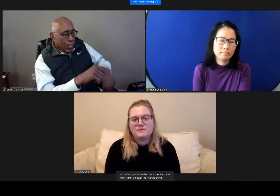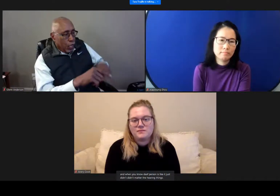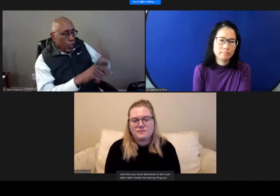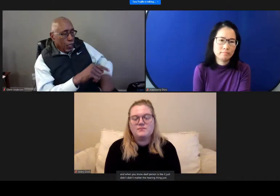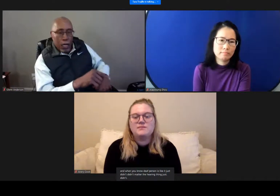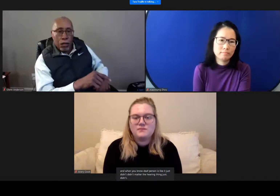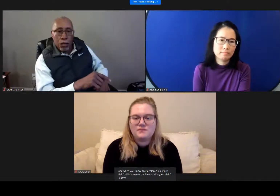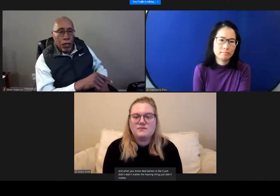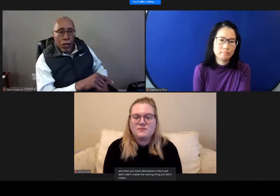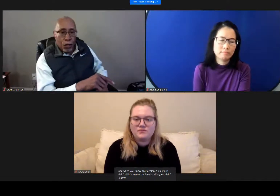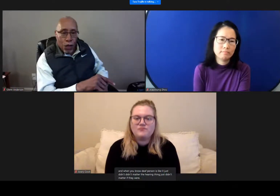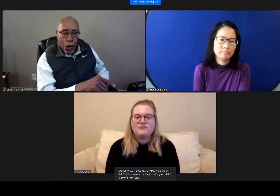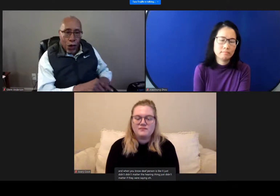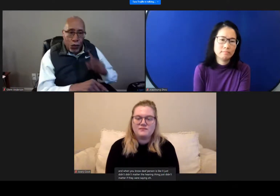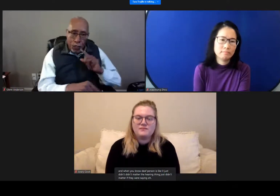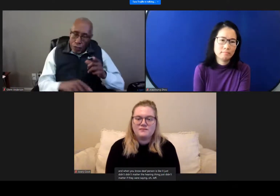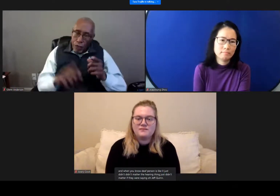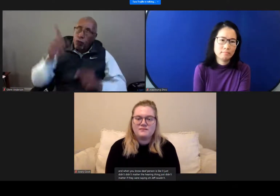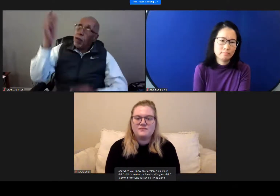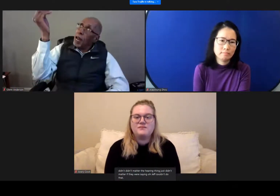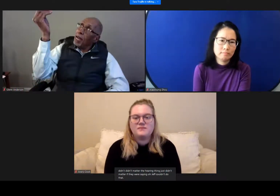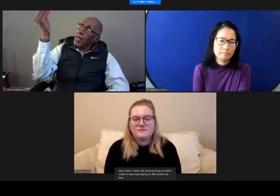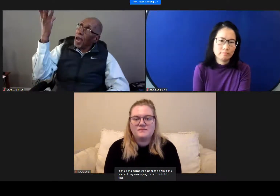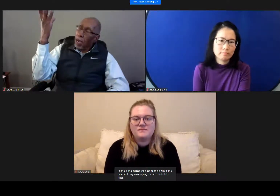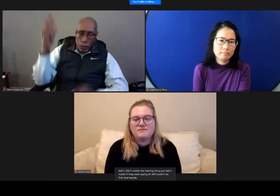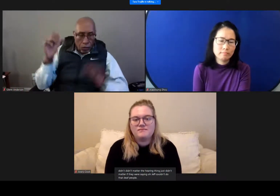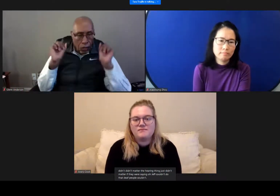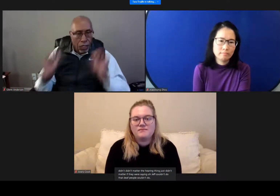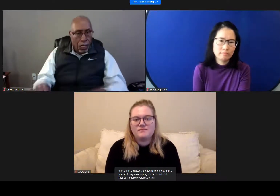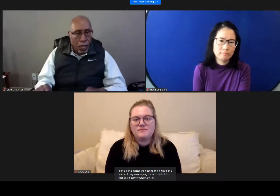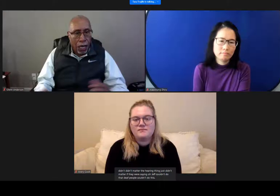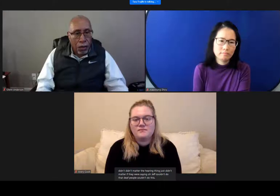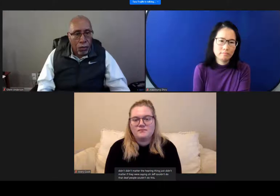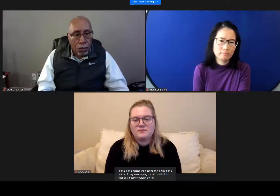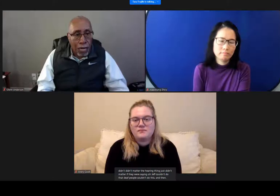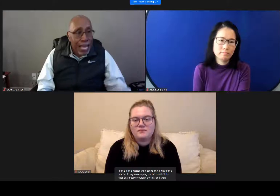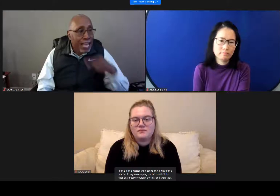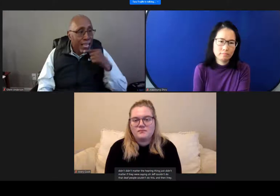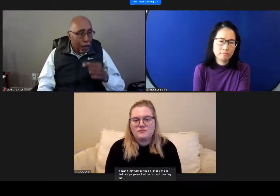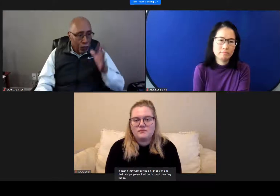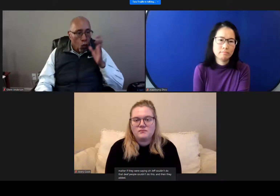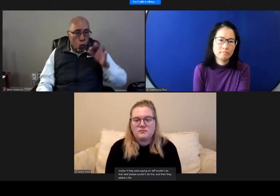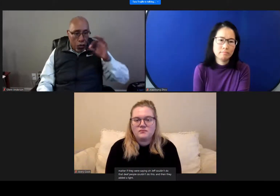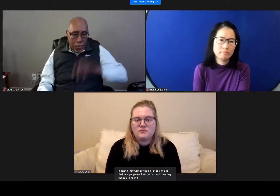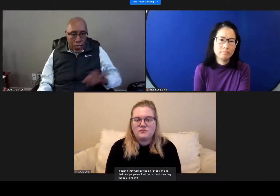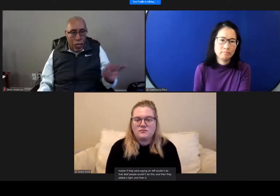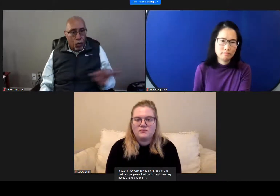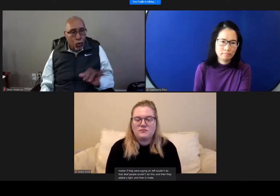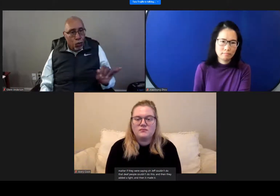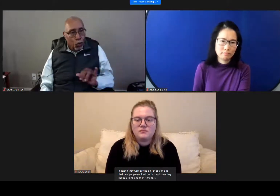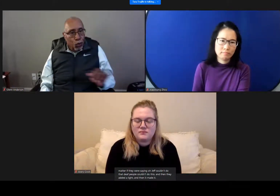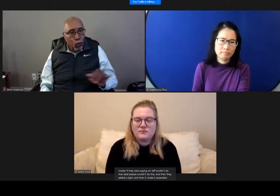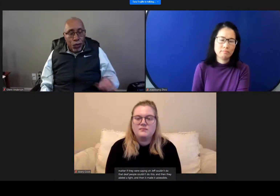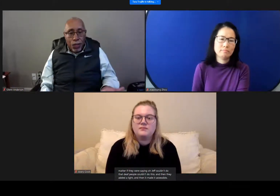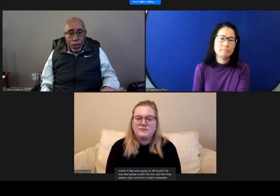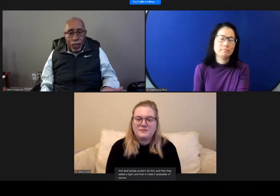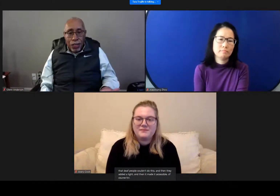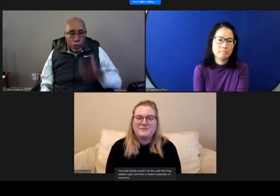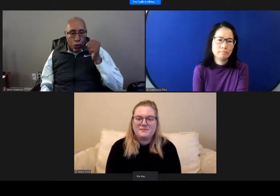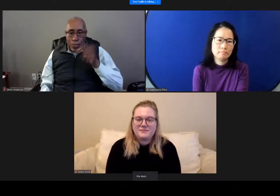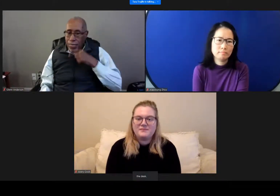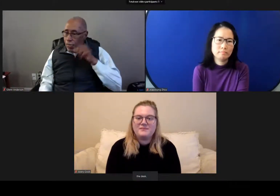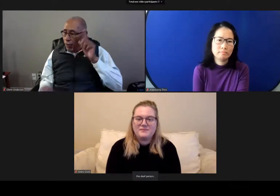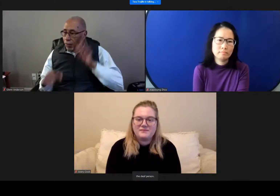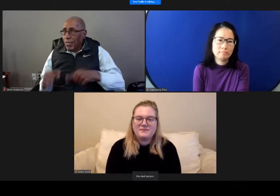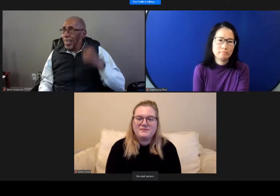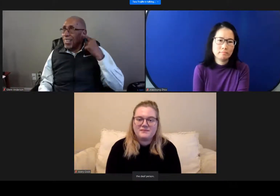just didn't matter. They were saying, oh, the deaf couldn't do that. Deaf people couldn't do this. And then they added a light, and then it made it accessible, of course, for the deaf